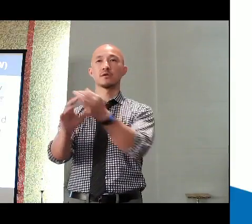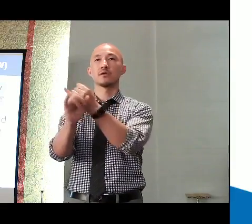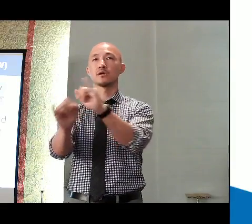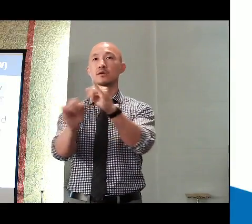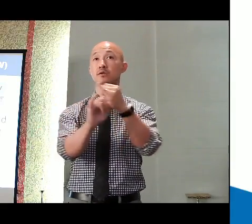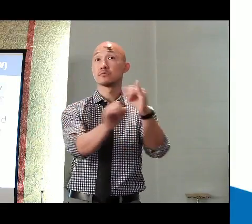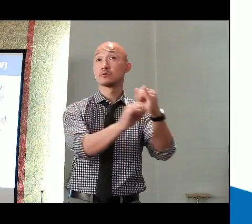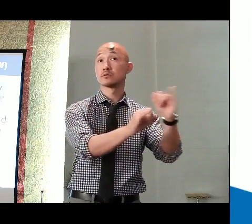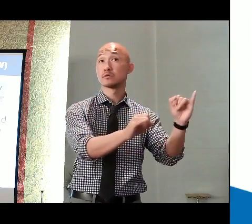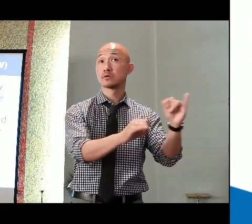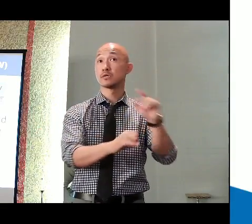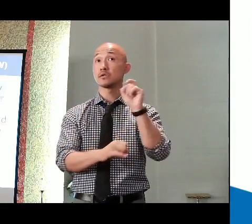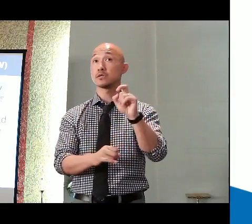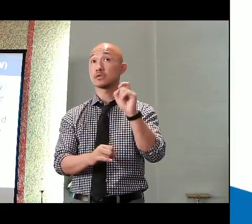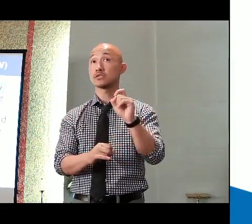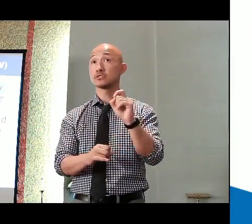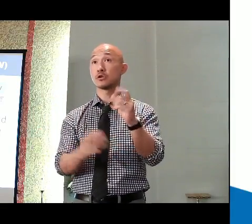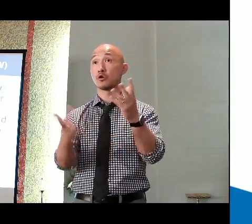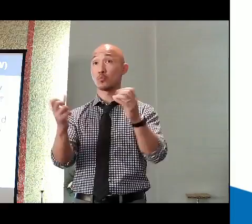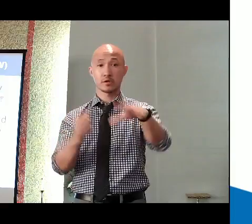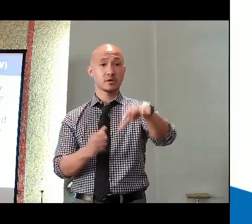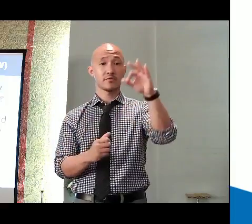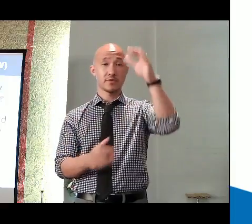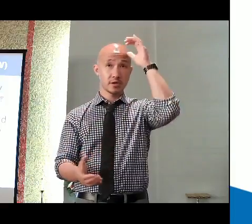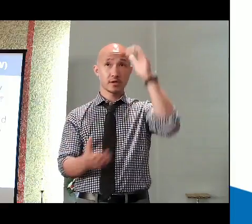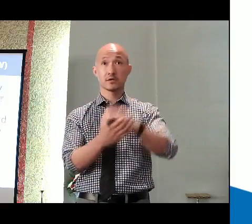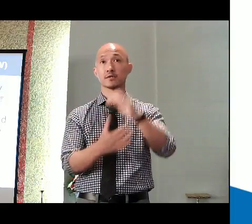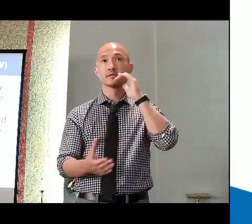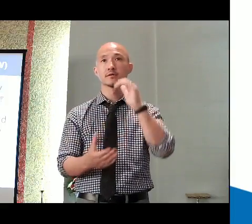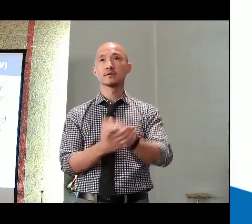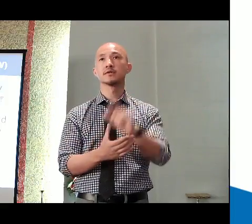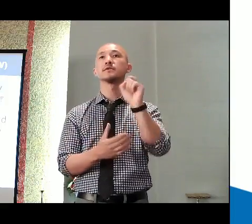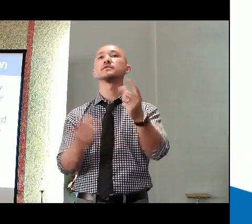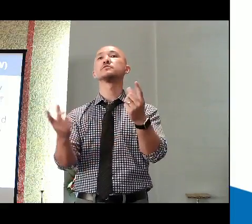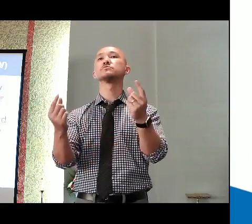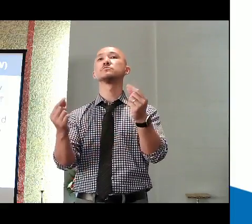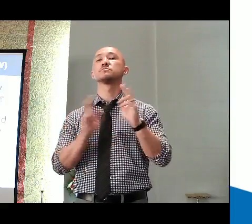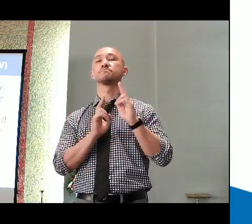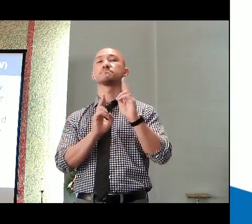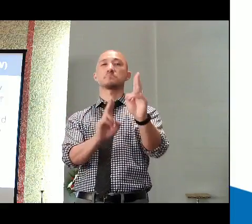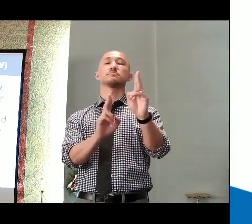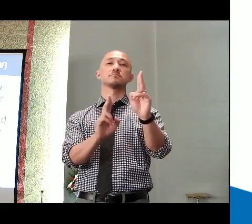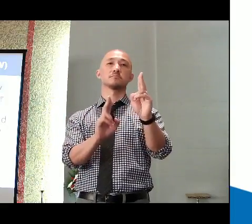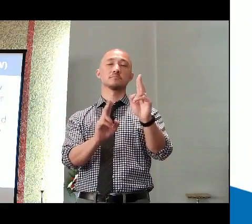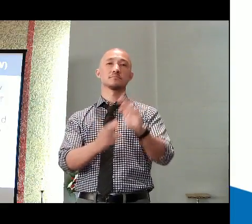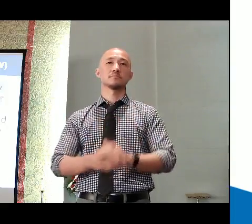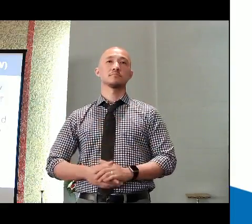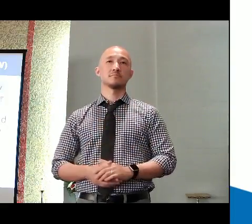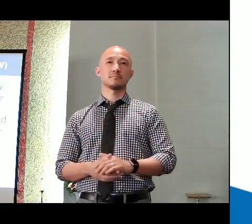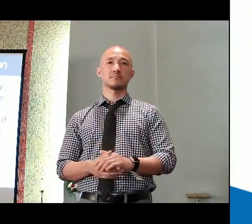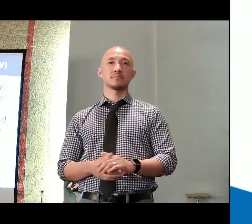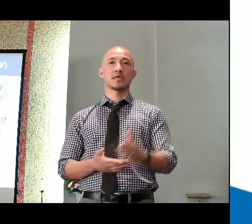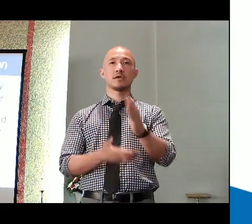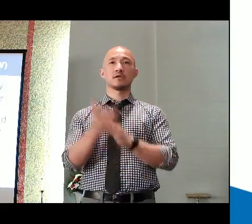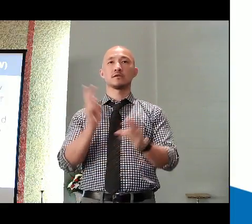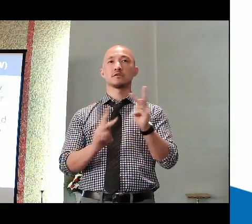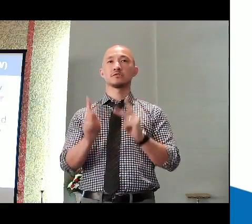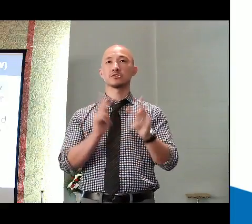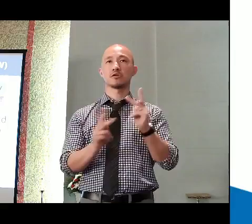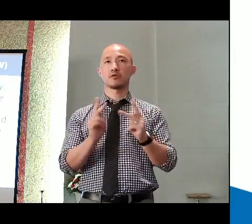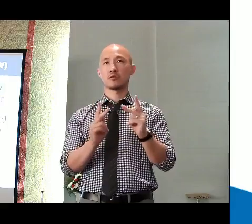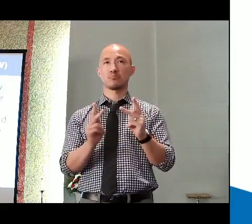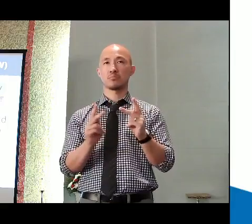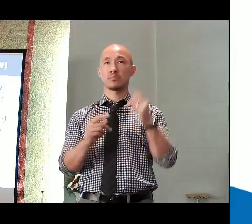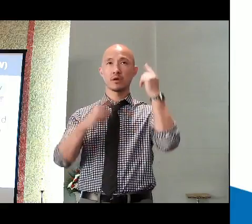is to be done in a holy and honorable way. See, it's not just when you're married that you want to be practicing holy